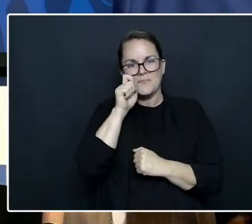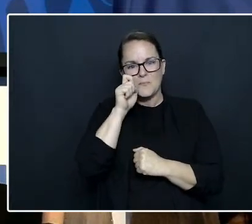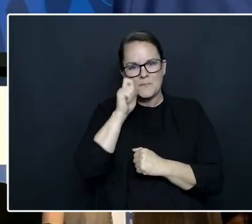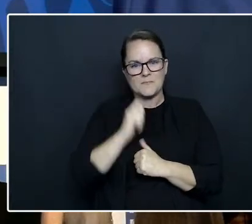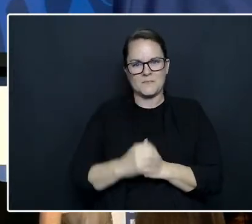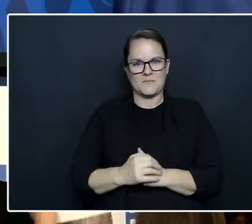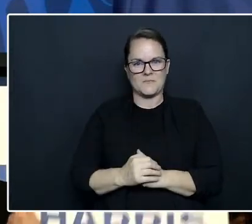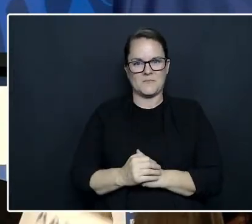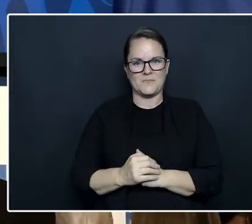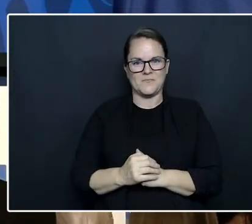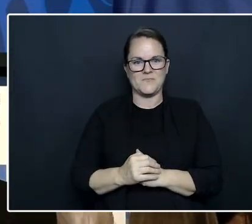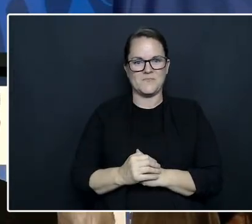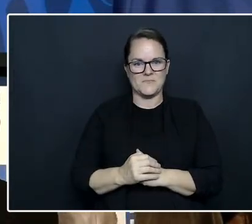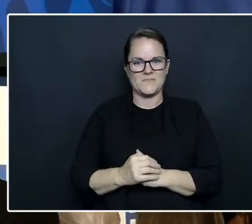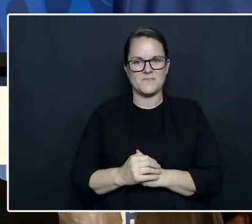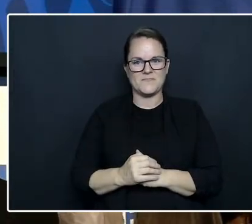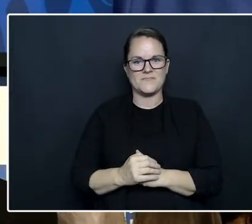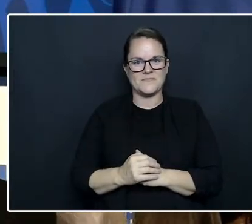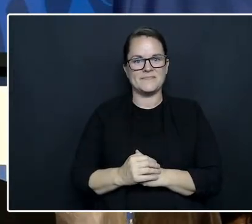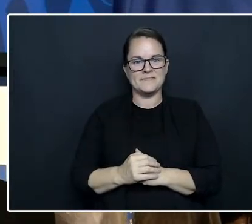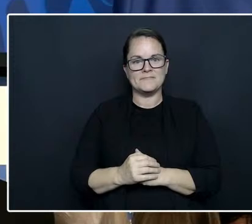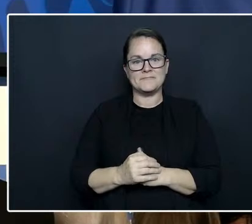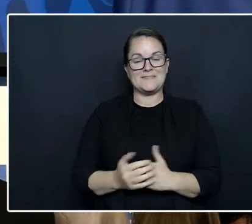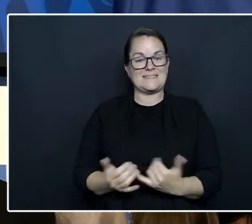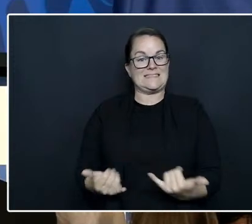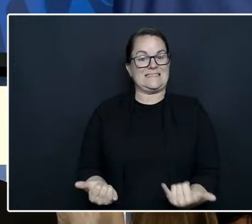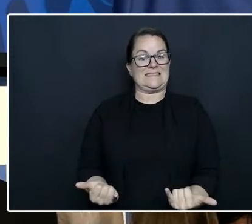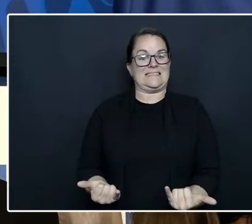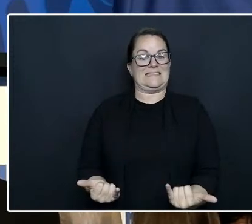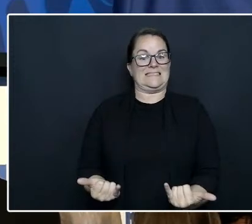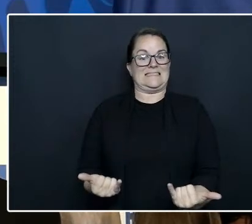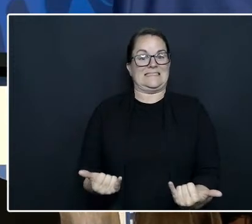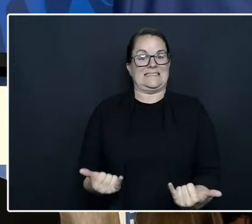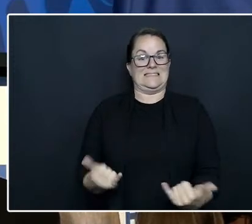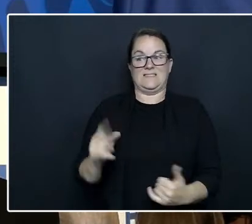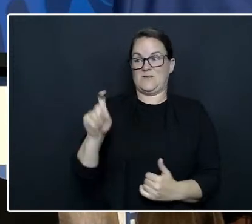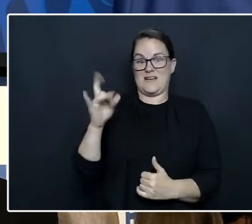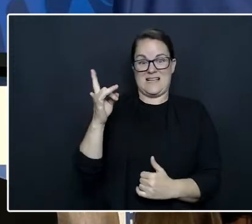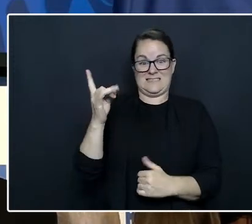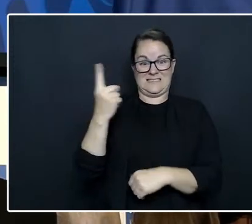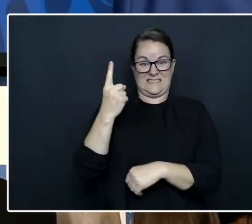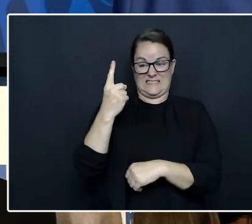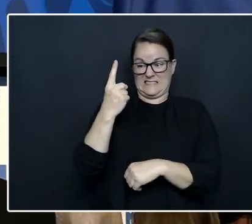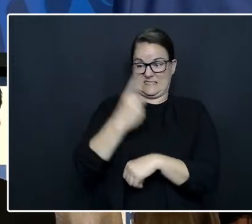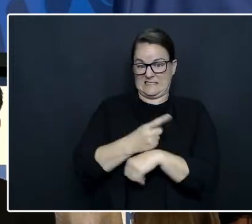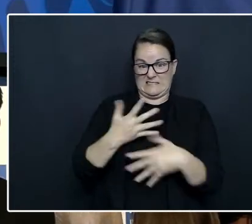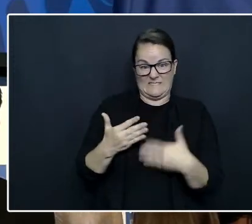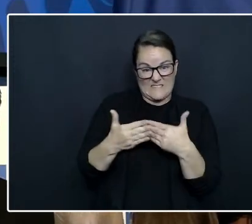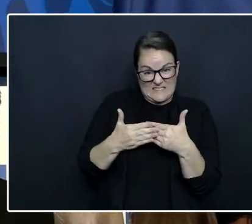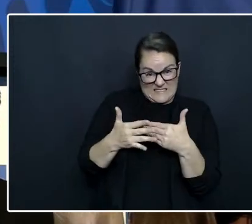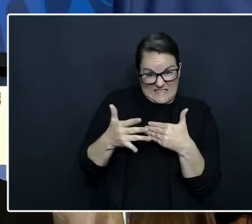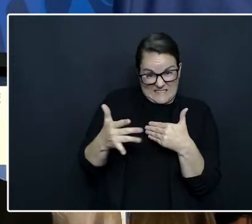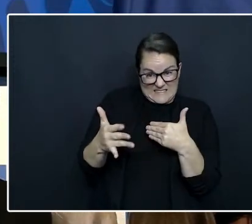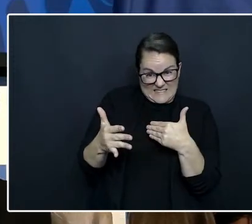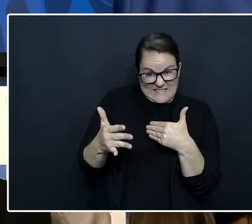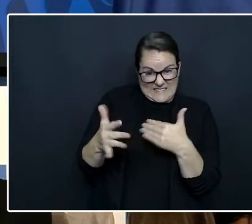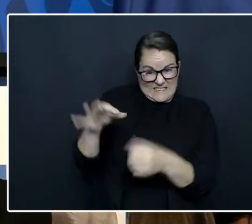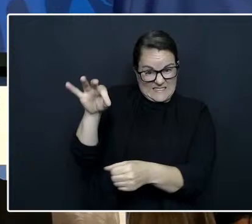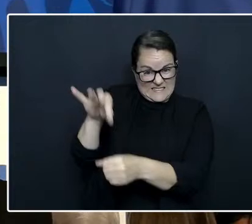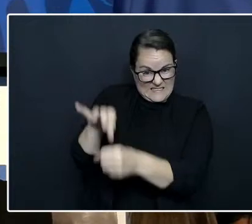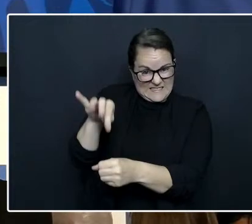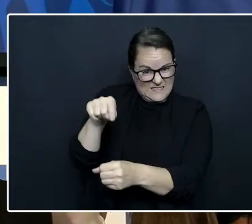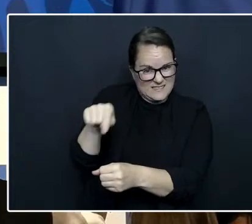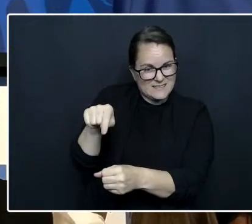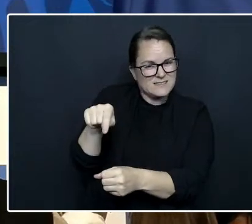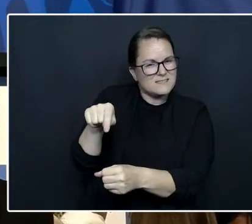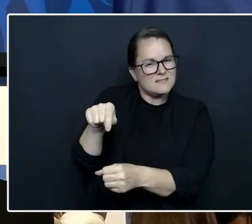And today, then, we are 118 days out from the election, and while many of us have been involved with these elections every 4